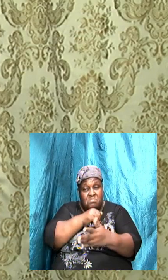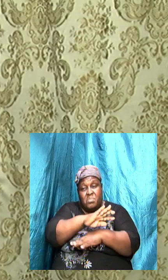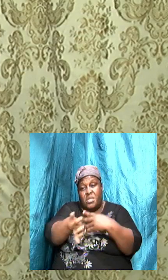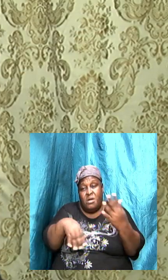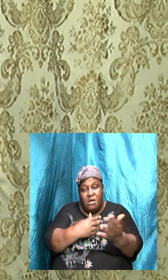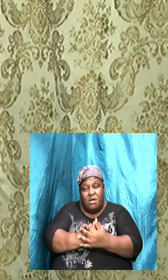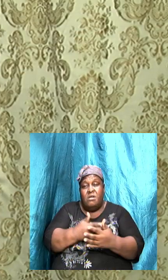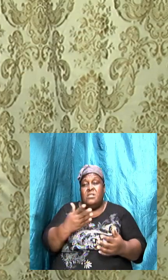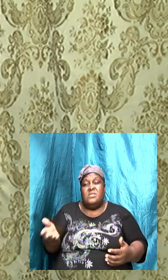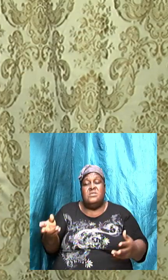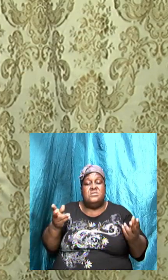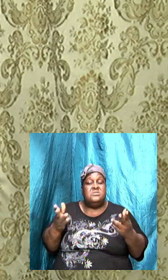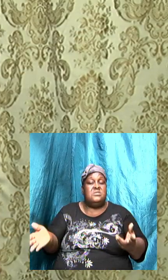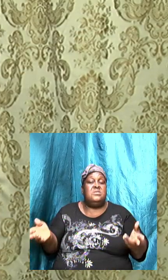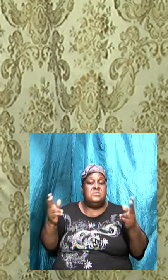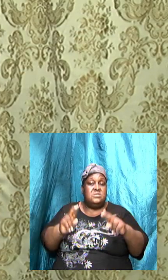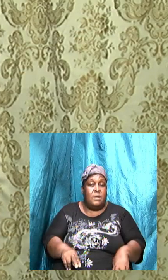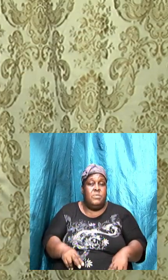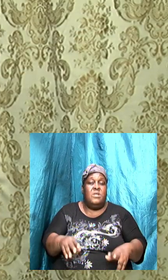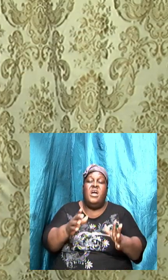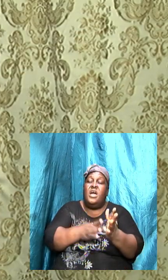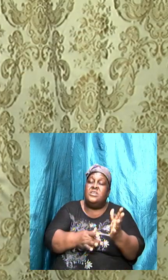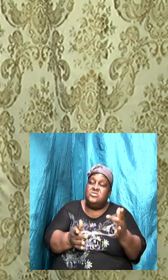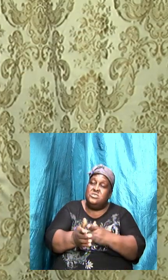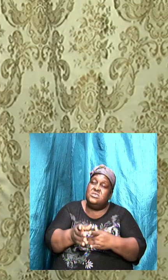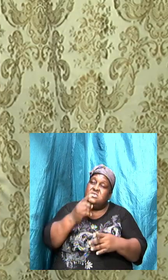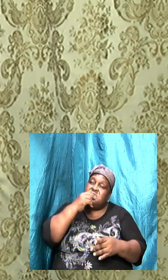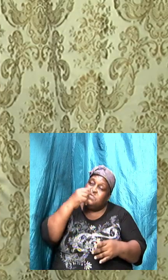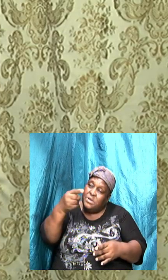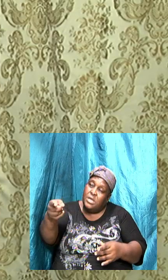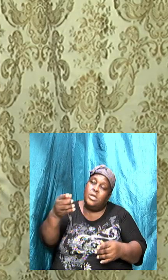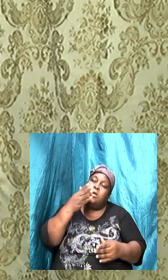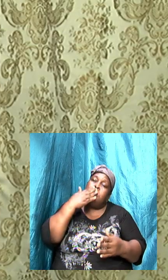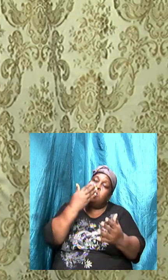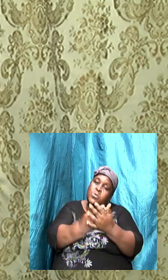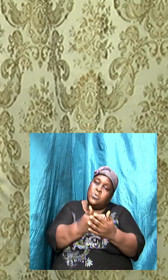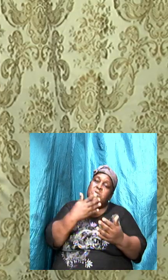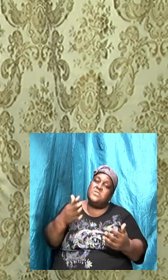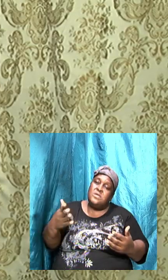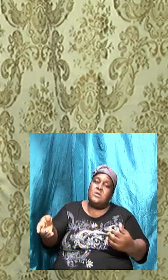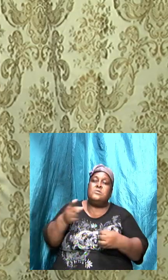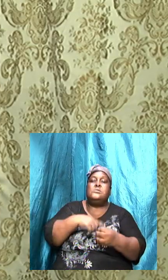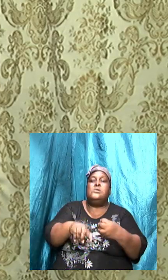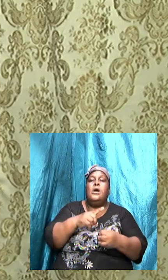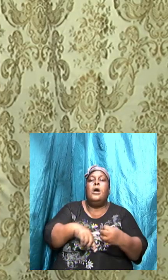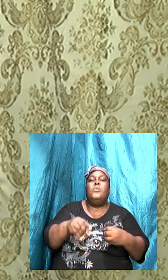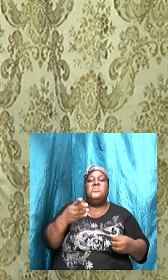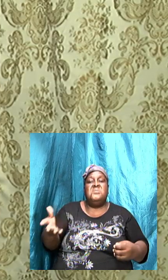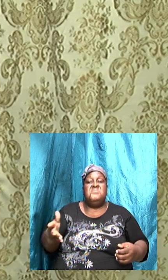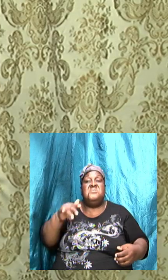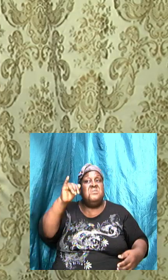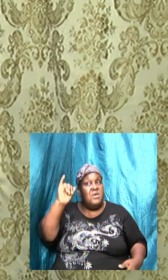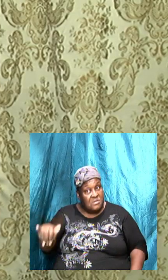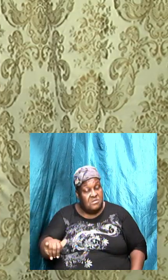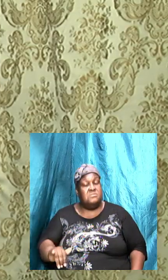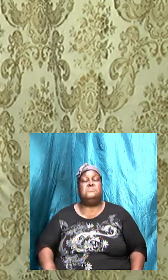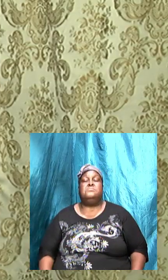we see Jesus commended them for all that they did. Yet,